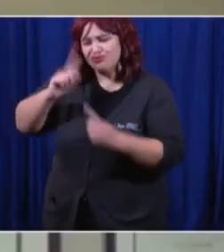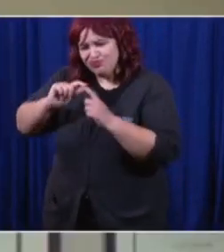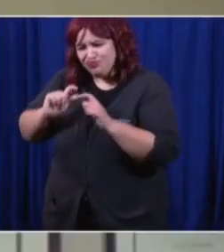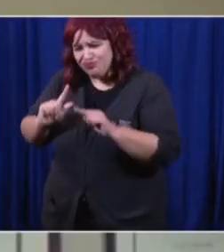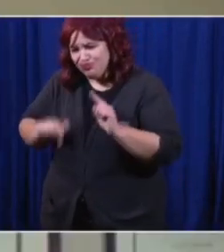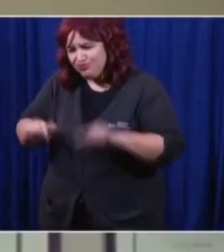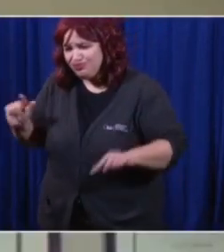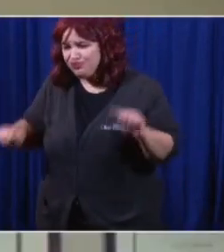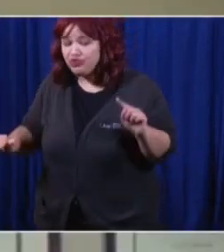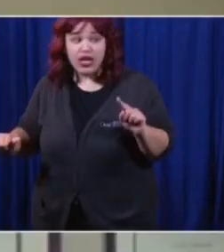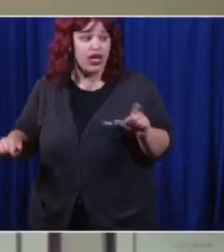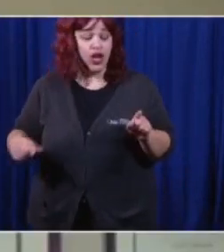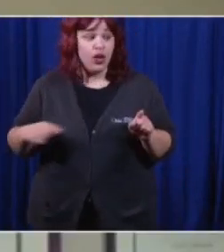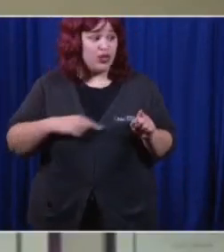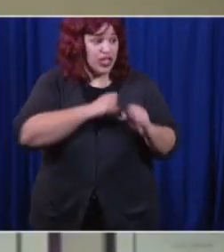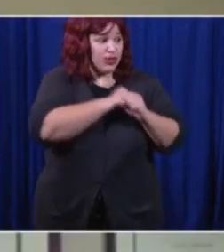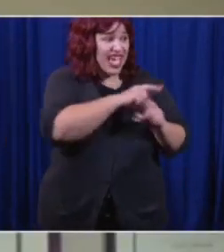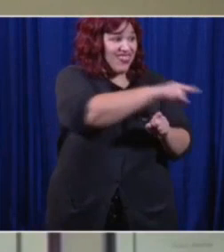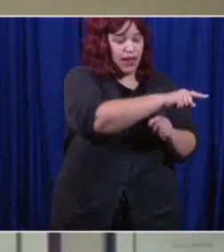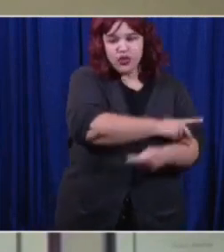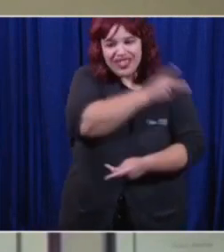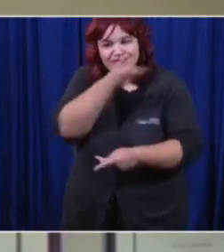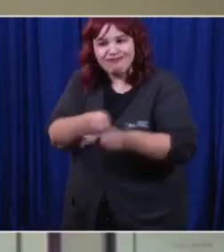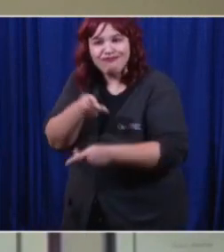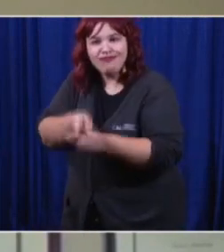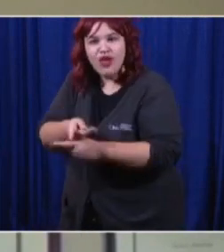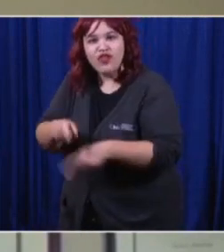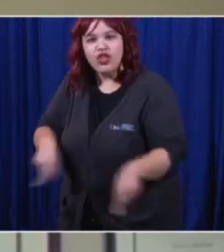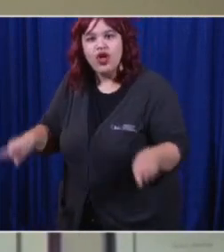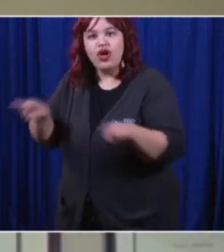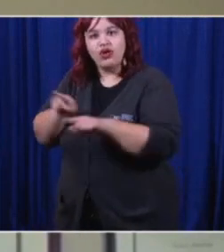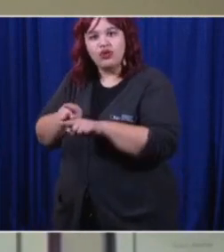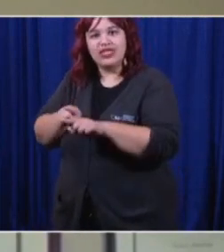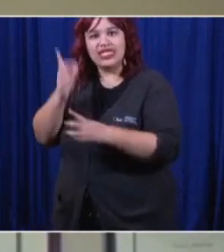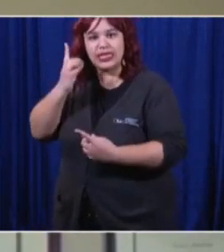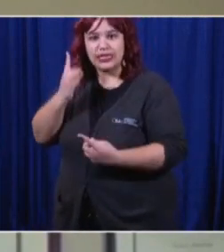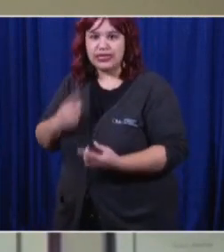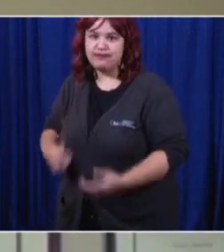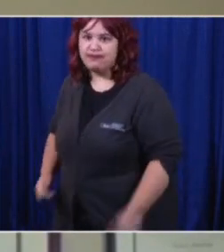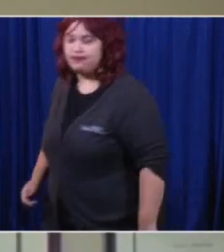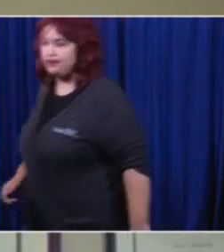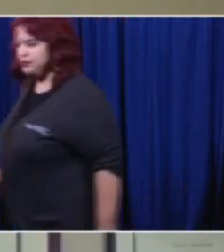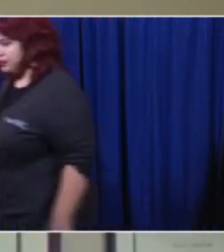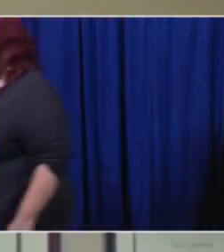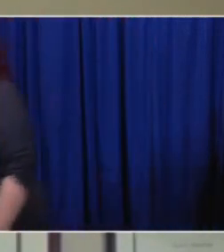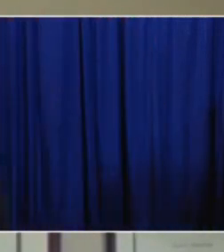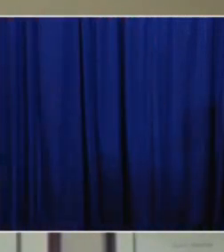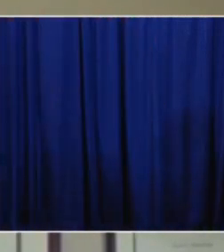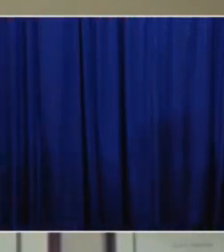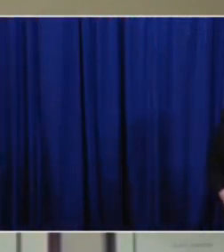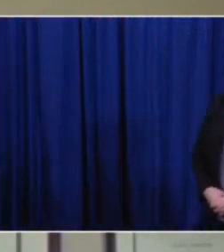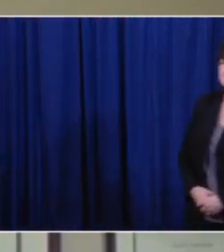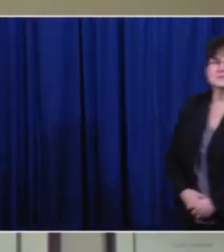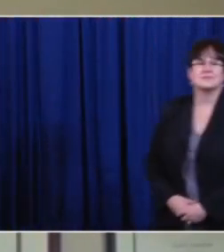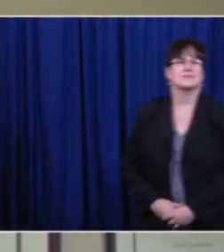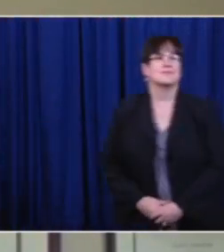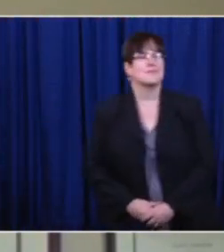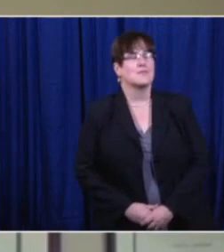Next question is from Joe Ingles at Ohio Public Radio and Television. Hello, thank you for having this